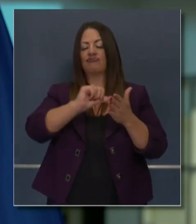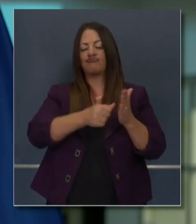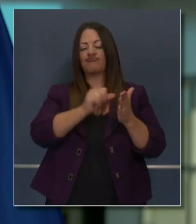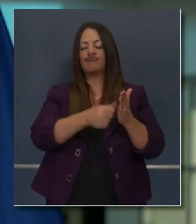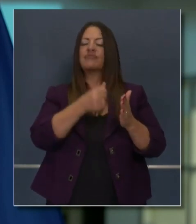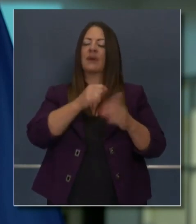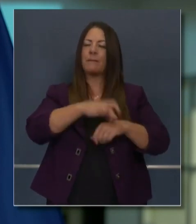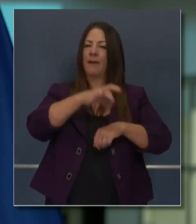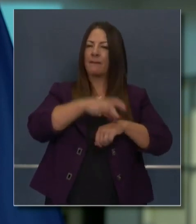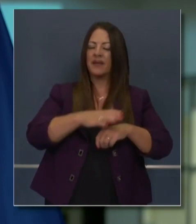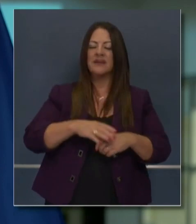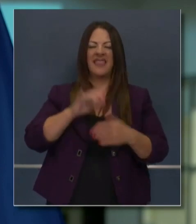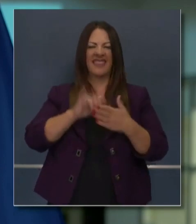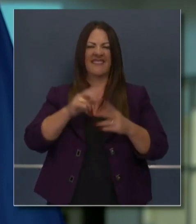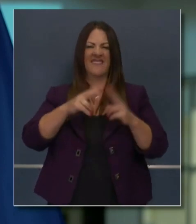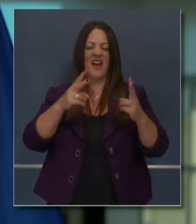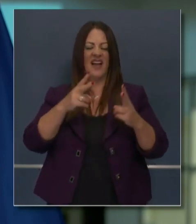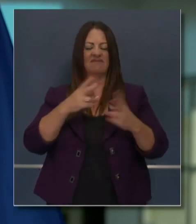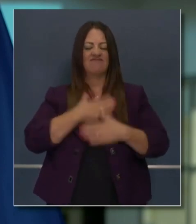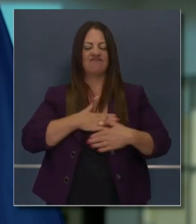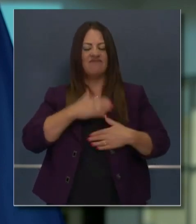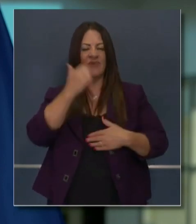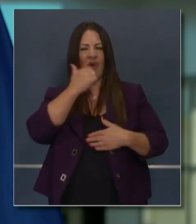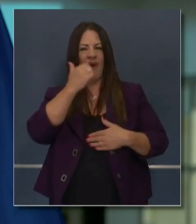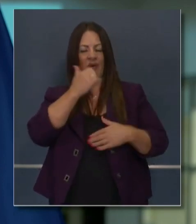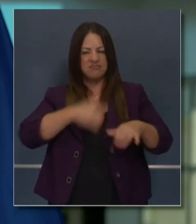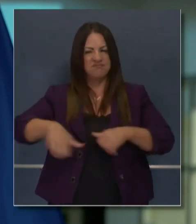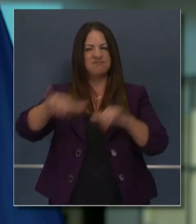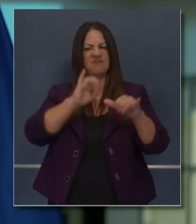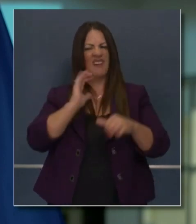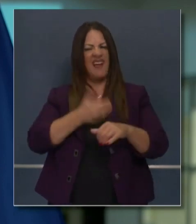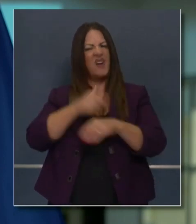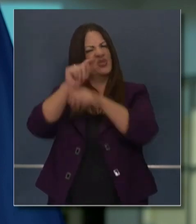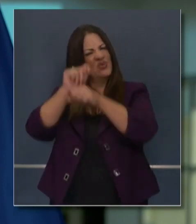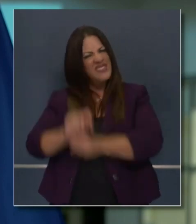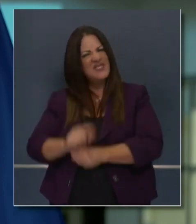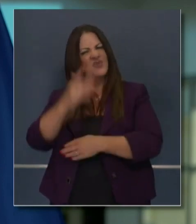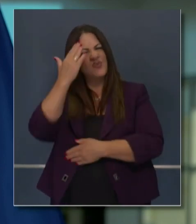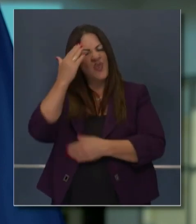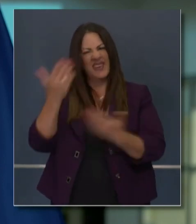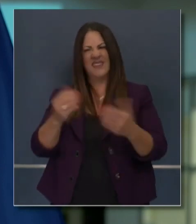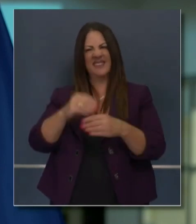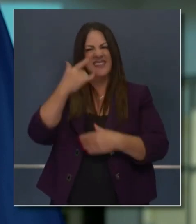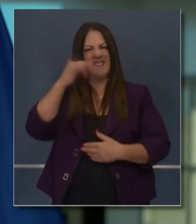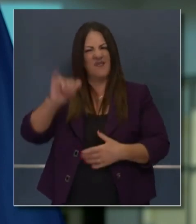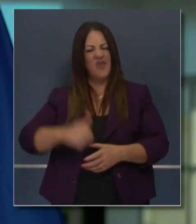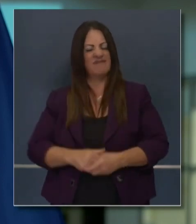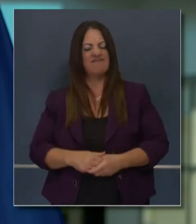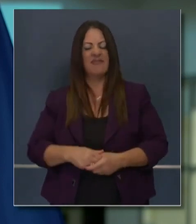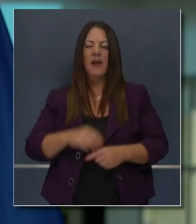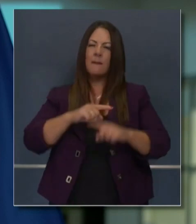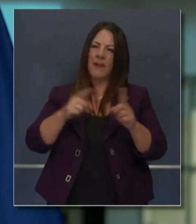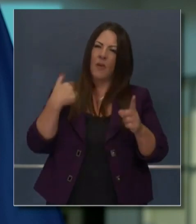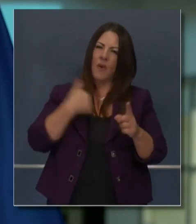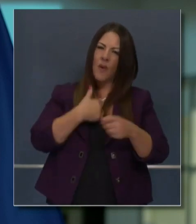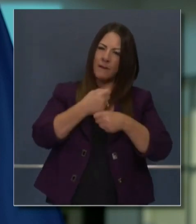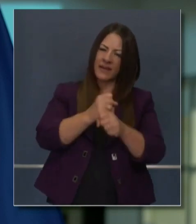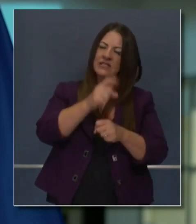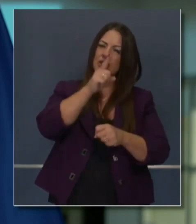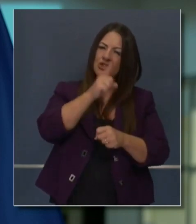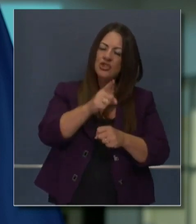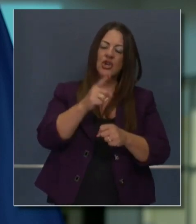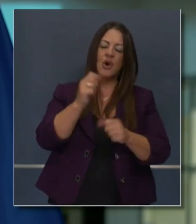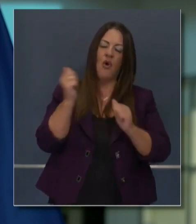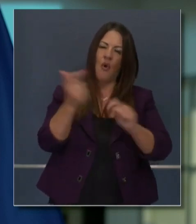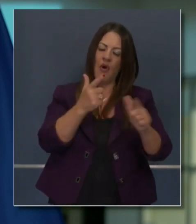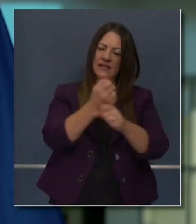are commonplace and well-defined, part of our tradition here in the state. We just want to make sure that we're advancing those activities in a